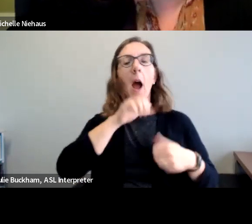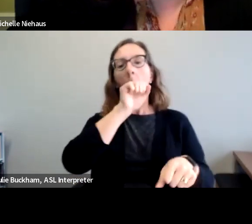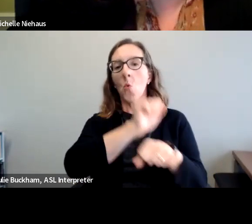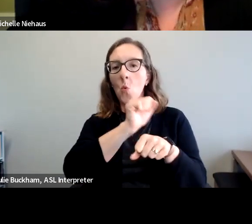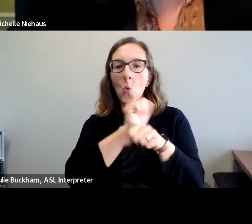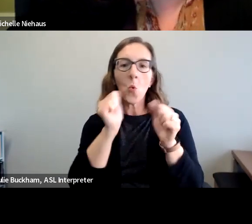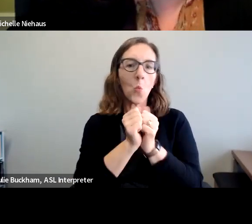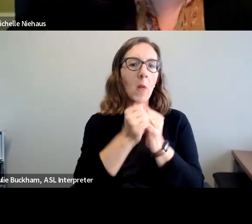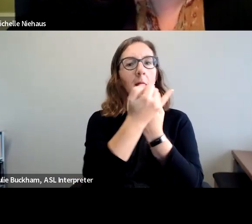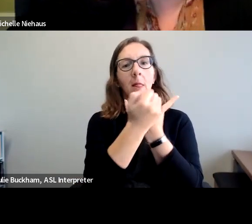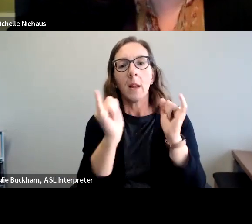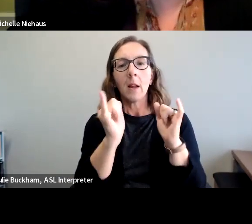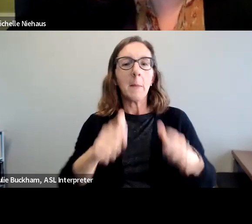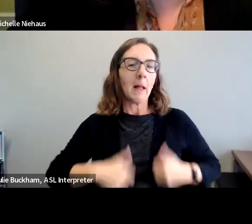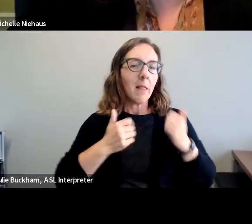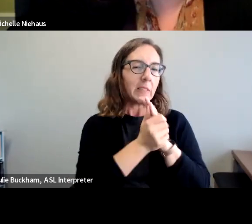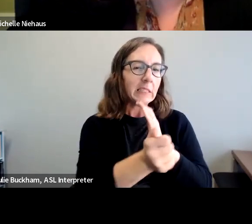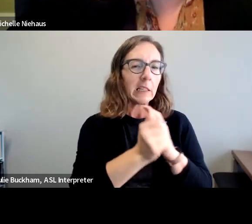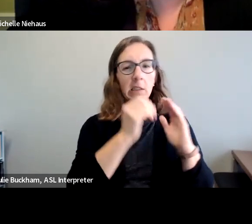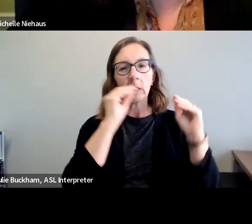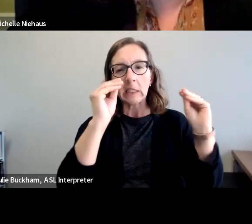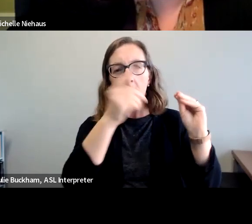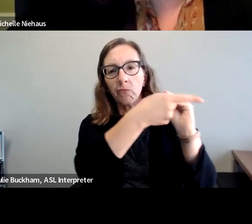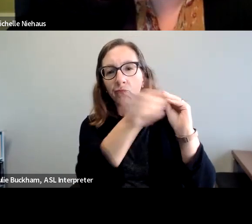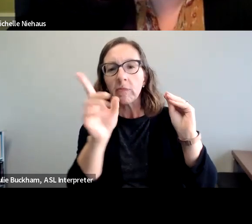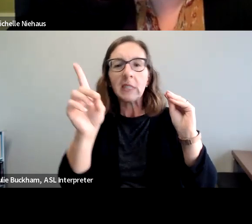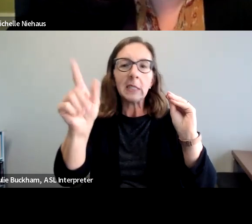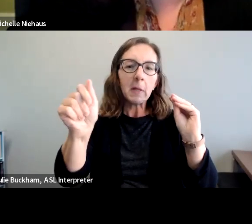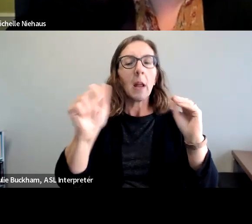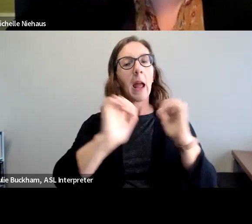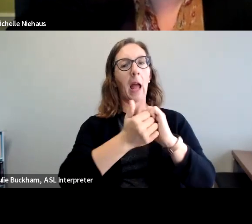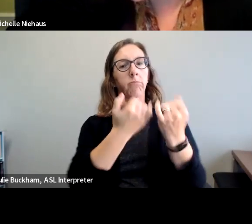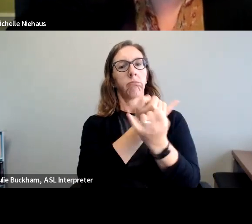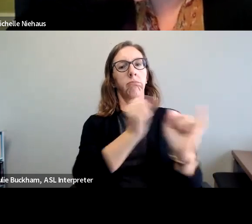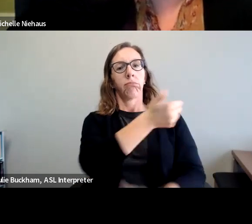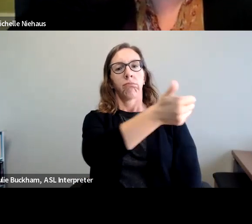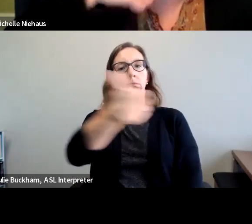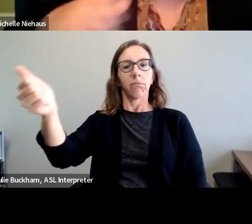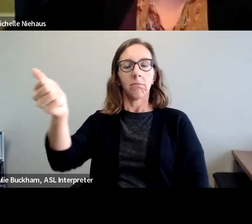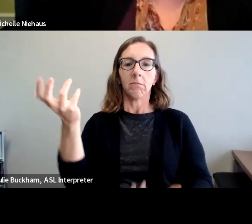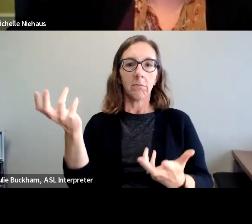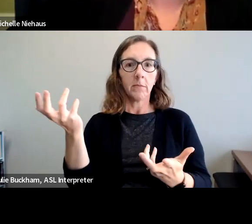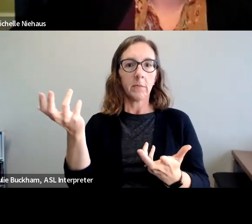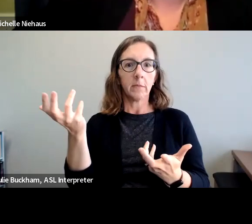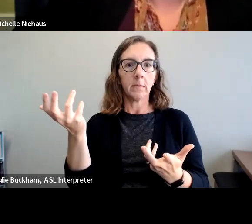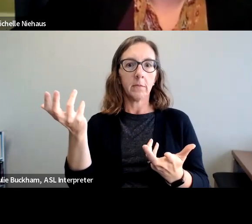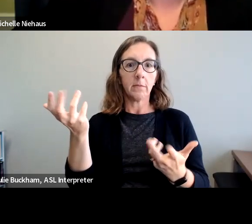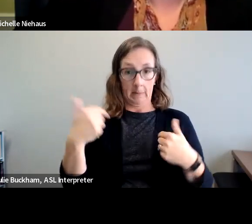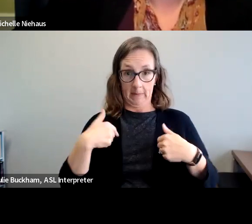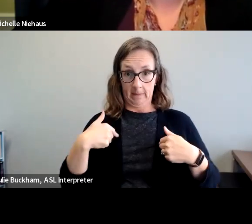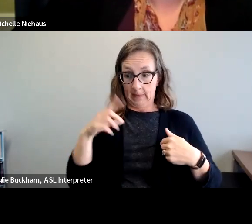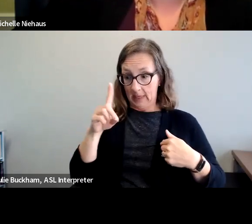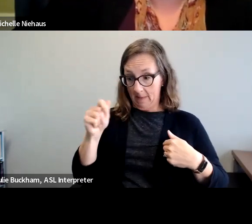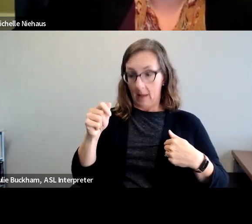them independent living skills and just how to live their lives. So what better than a person with a disability to teach another person